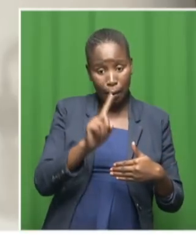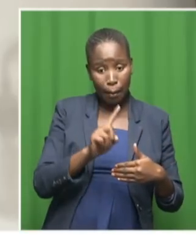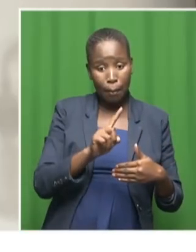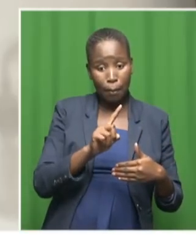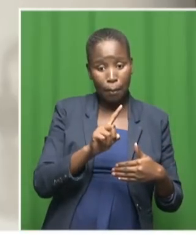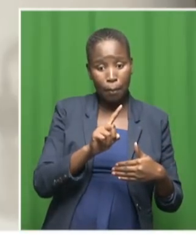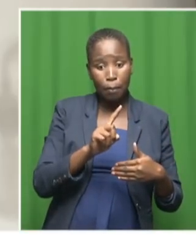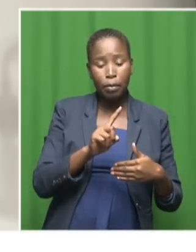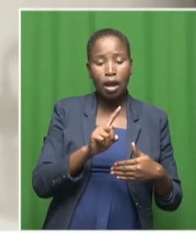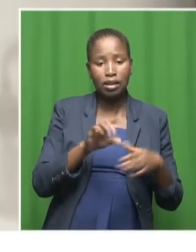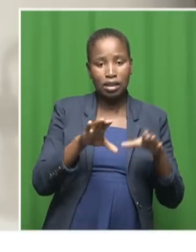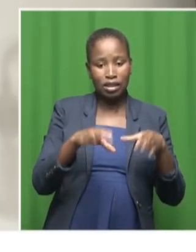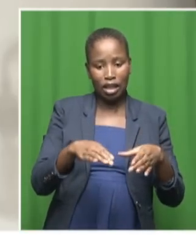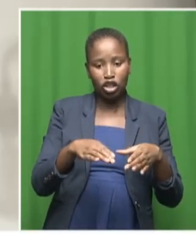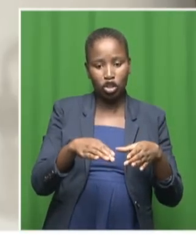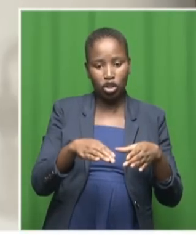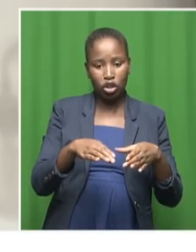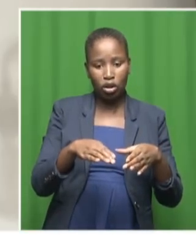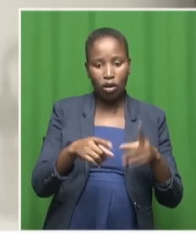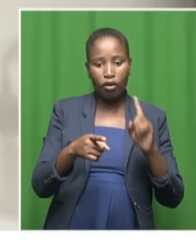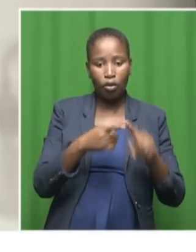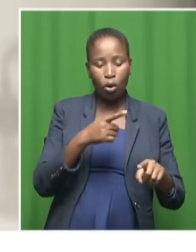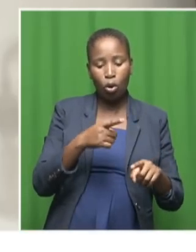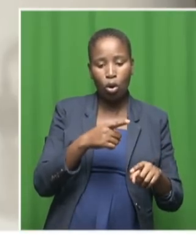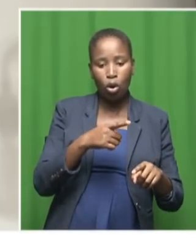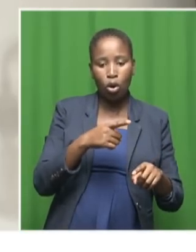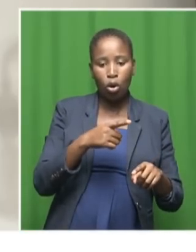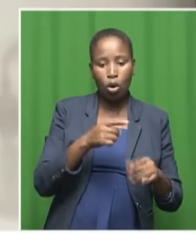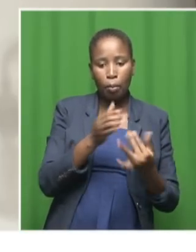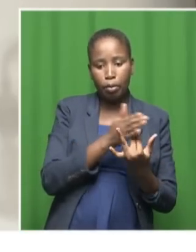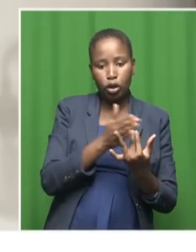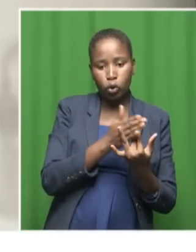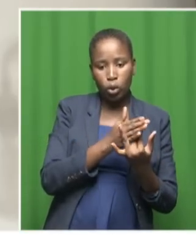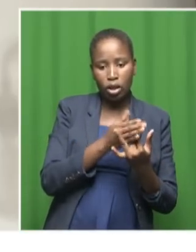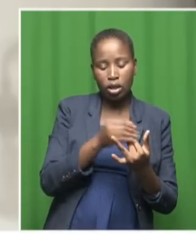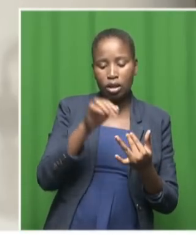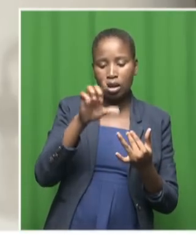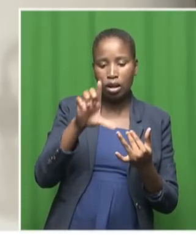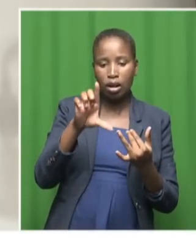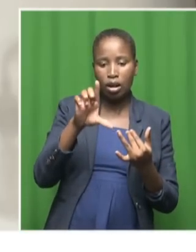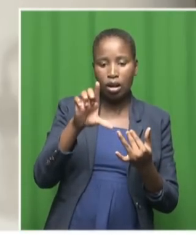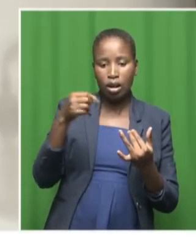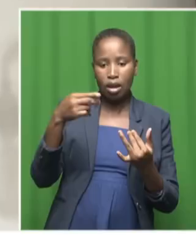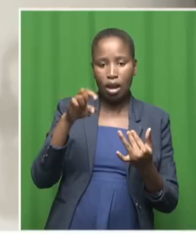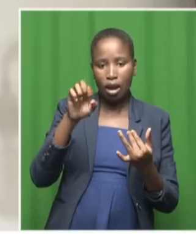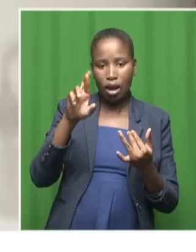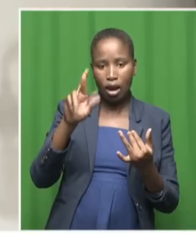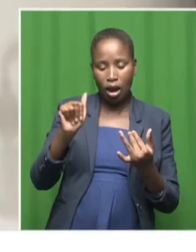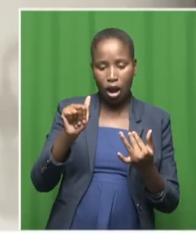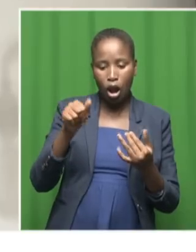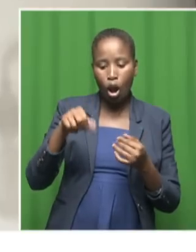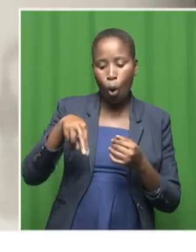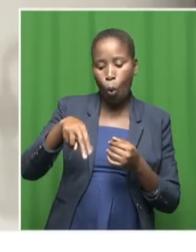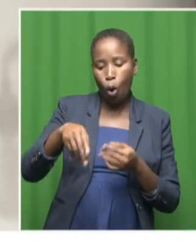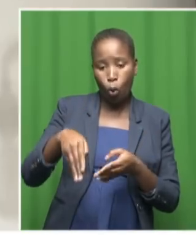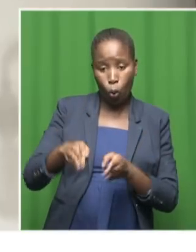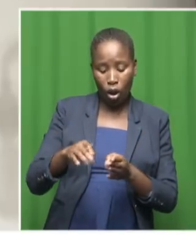a section of Fish Hoek Beach between the Jager walkway and the lifeguard